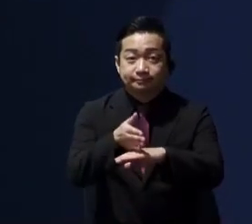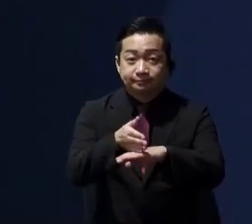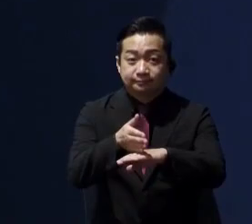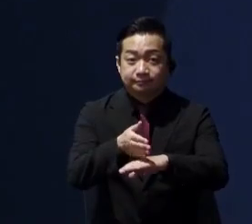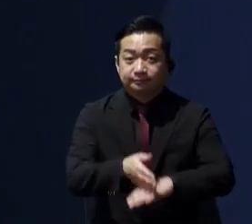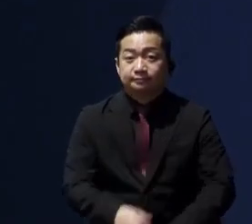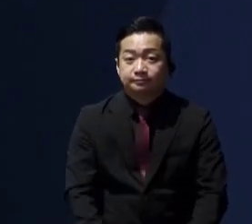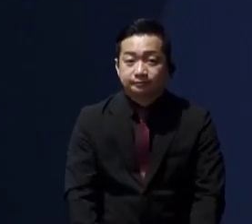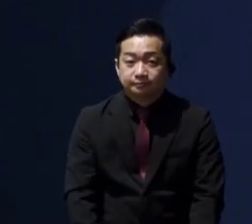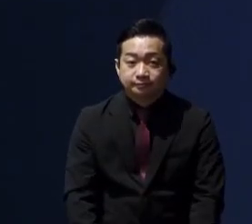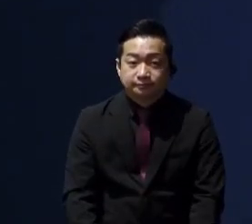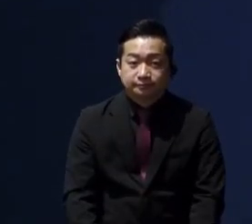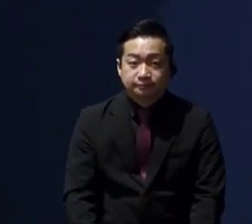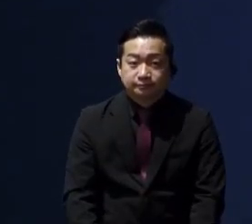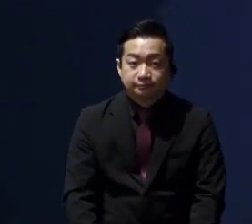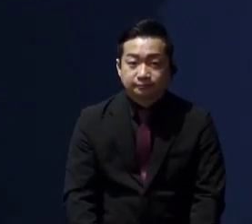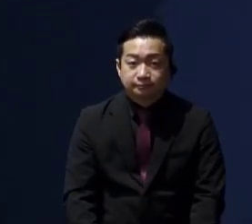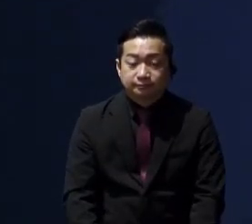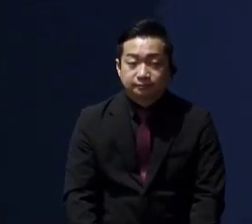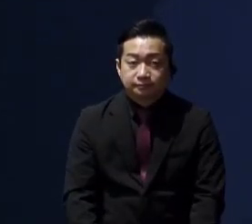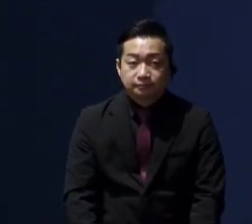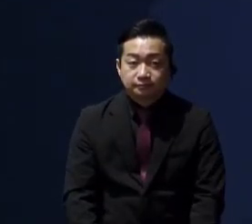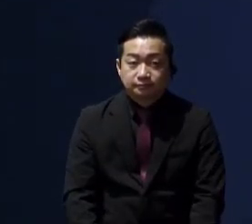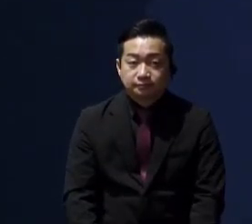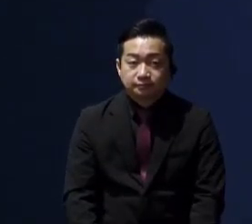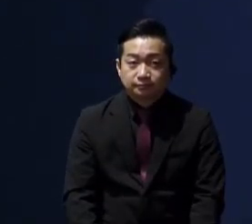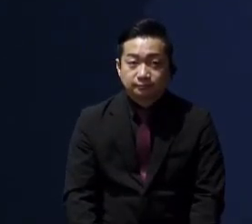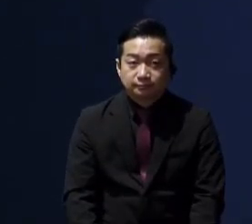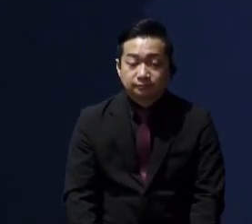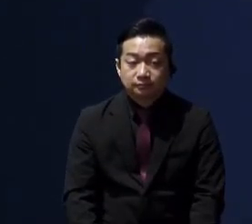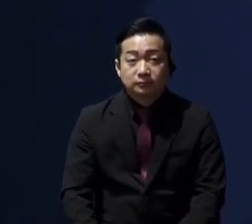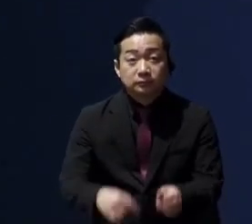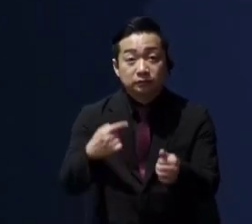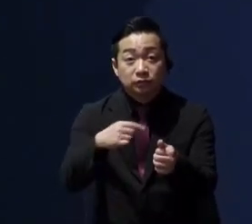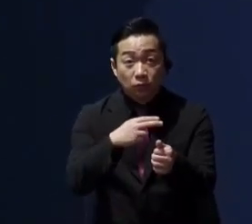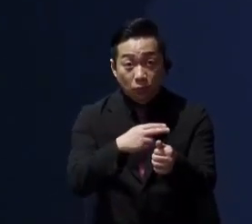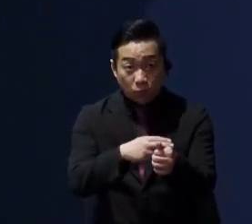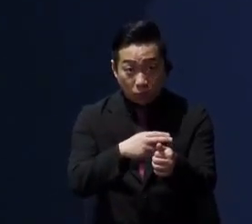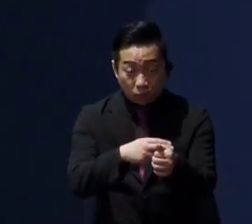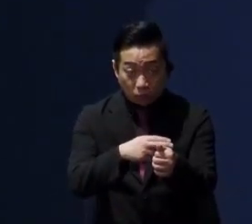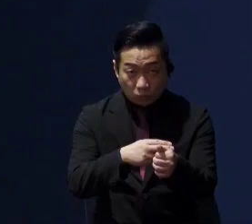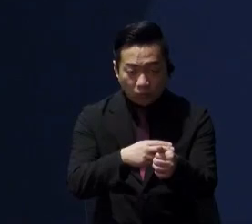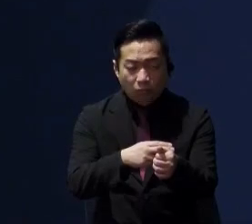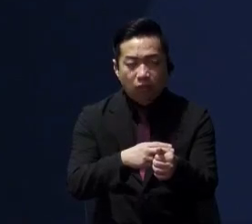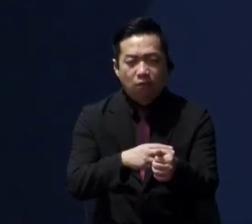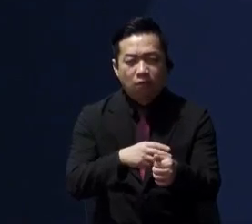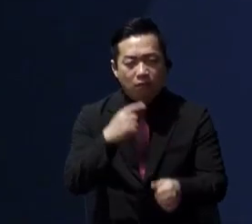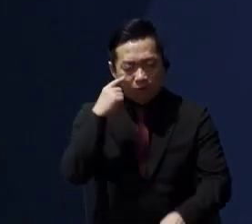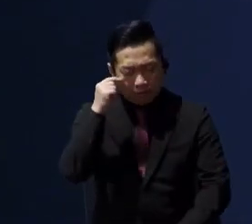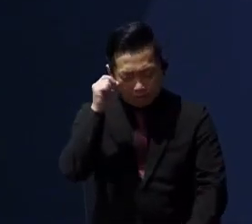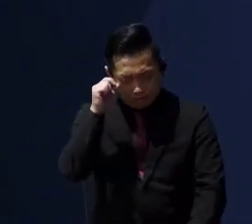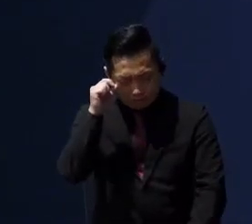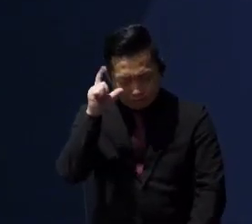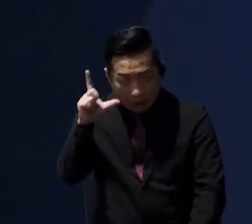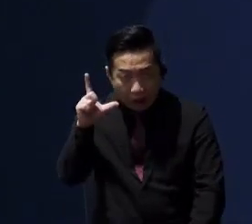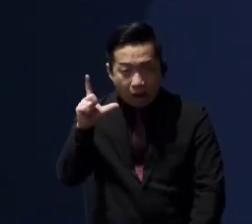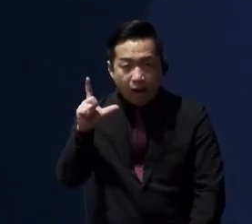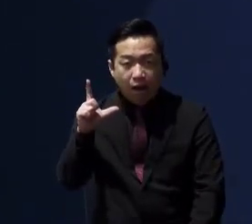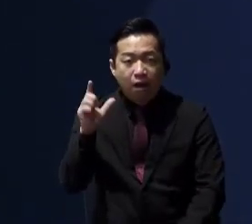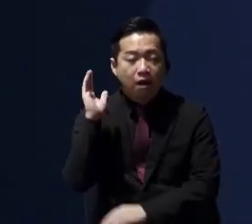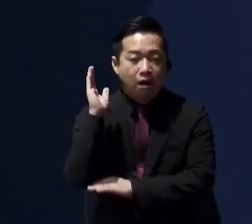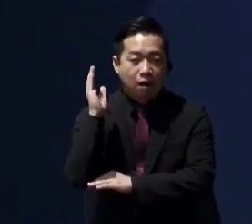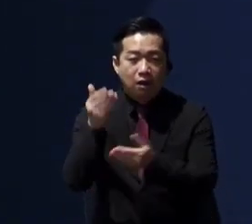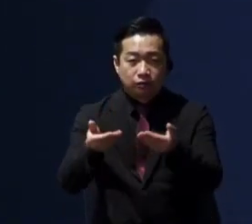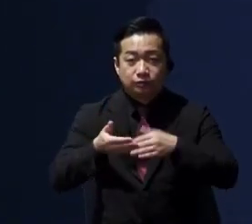professors, for your informative and insightful presentations. I could get some insights into specific